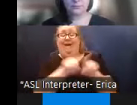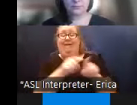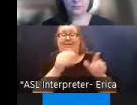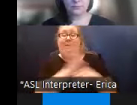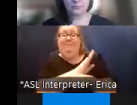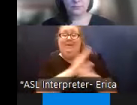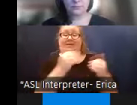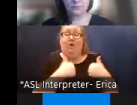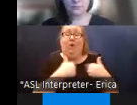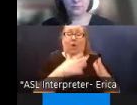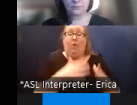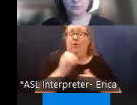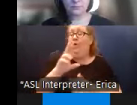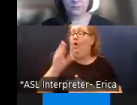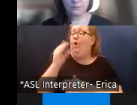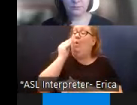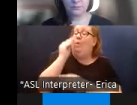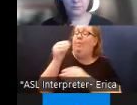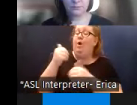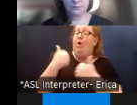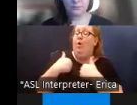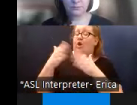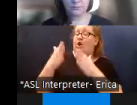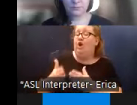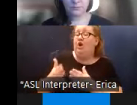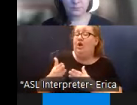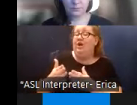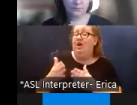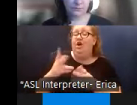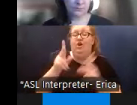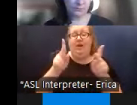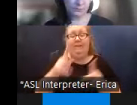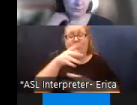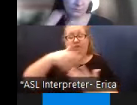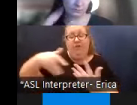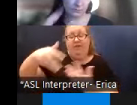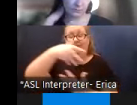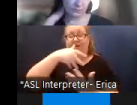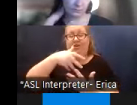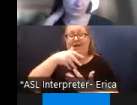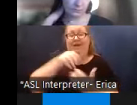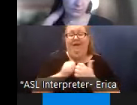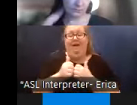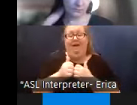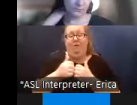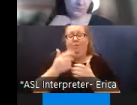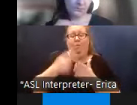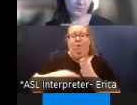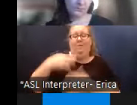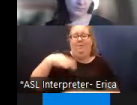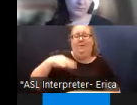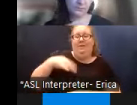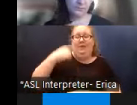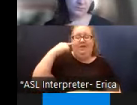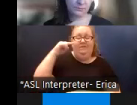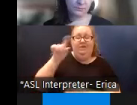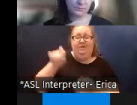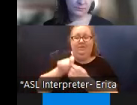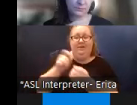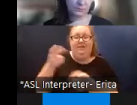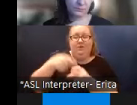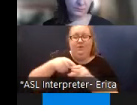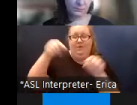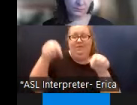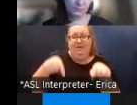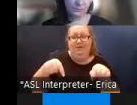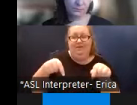a homeowner or, you know, just a person that is around these areas, what would be the benefit of joining this,